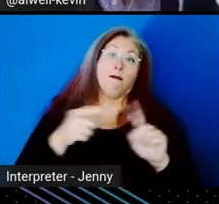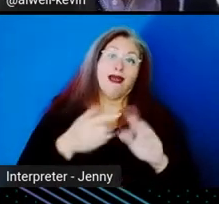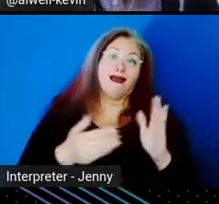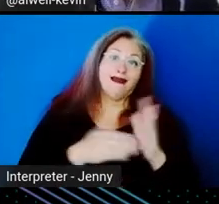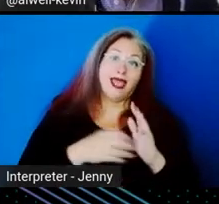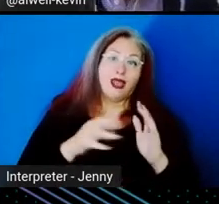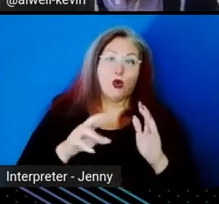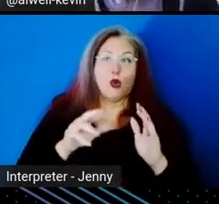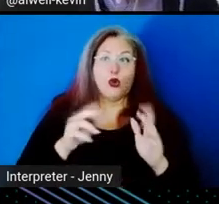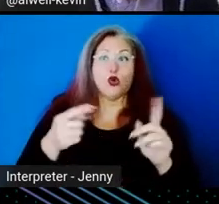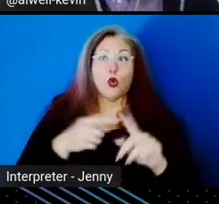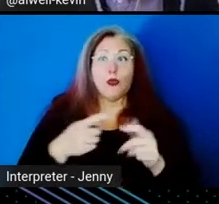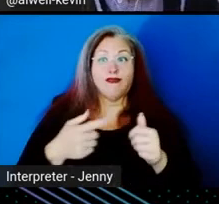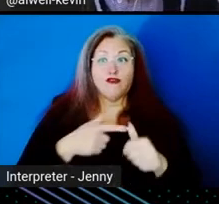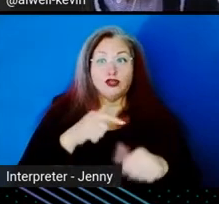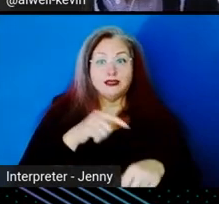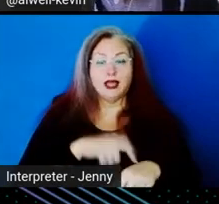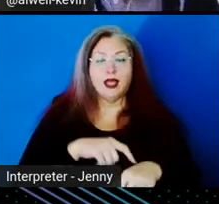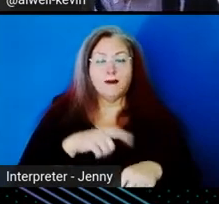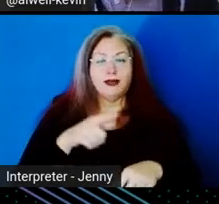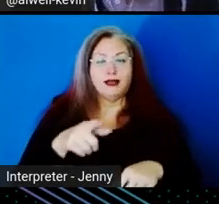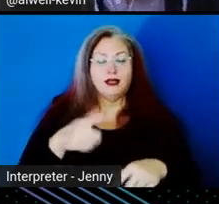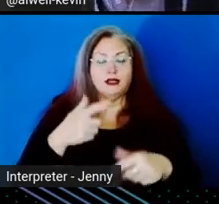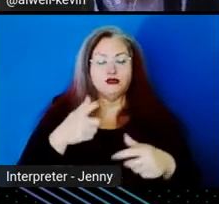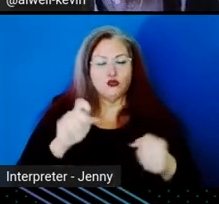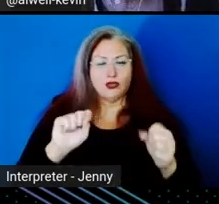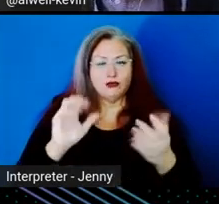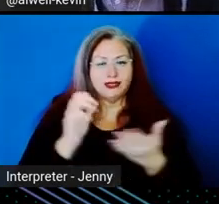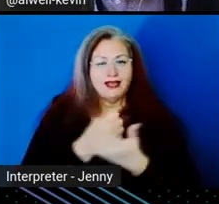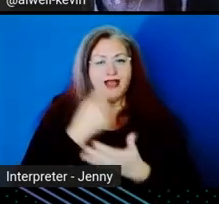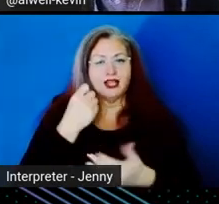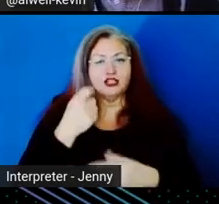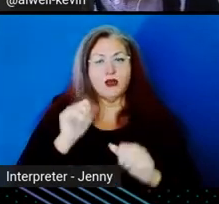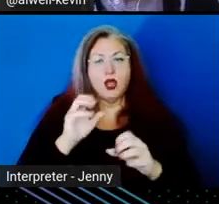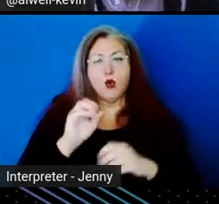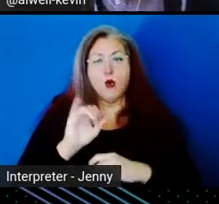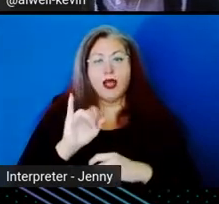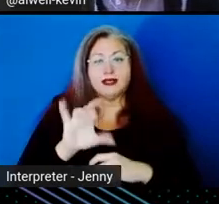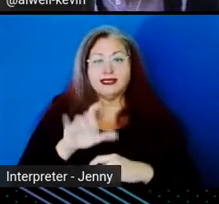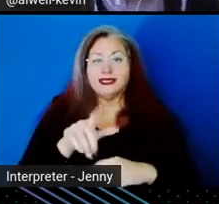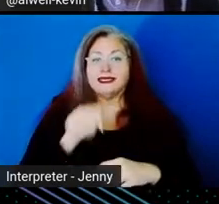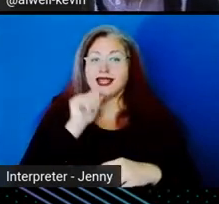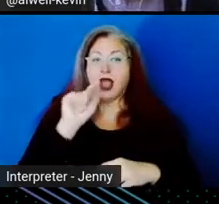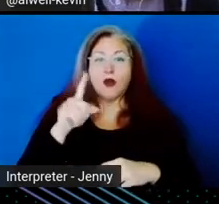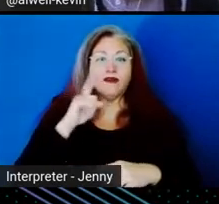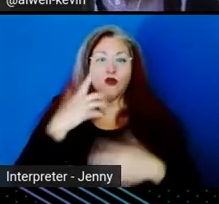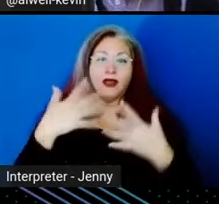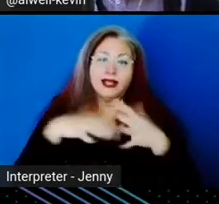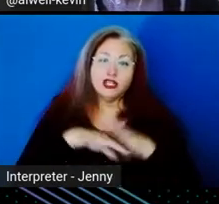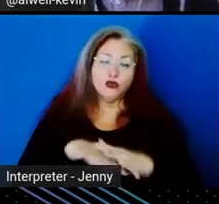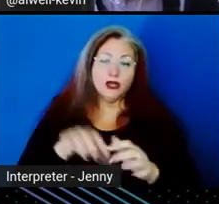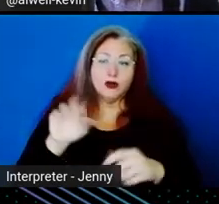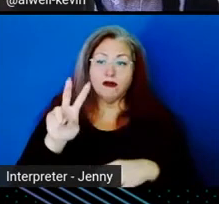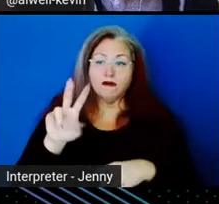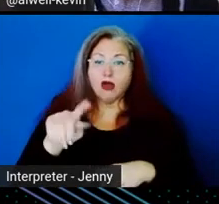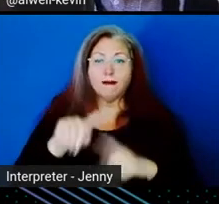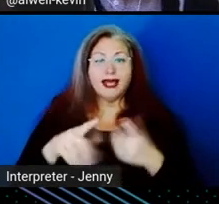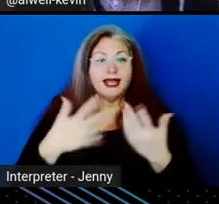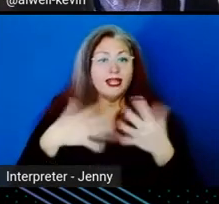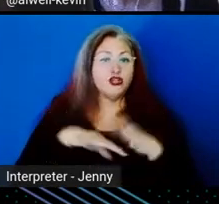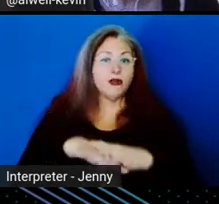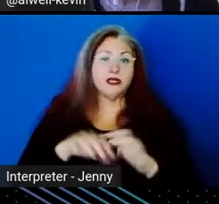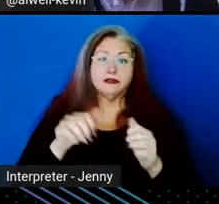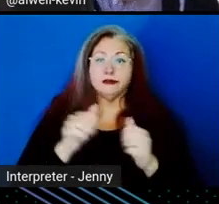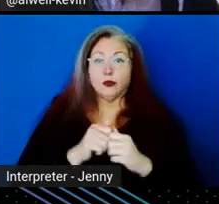the first place. So I encourage you to take advantage of that. And try out OIDC. Try it out not just for integration with Vault, but try it out for integration